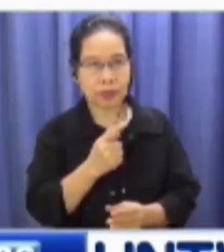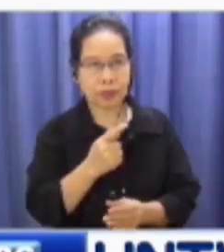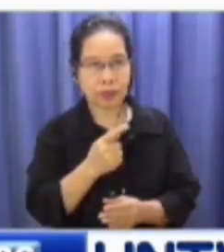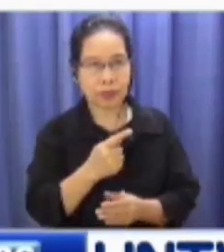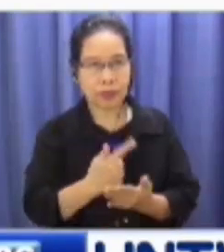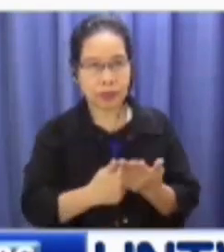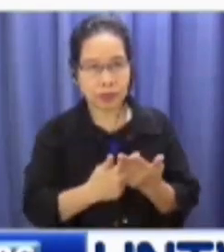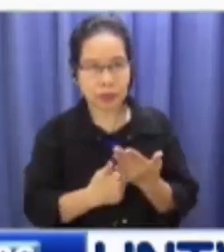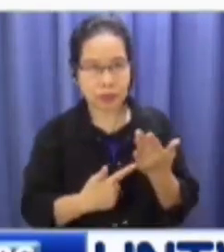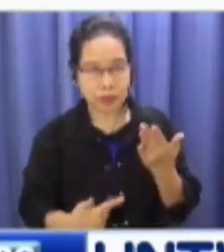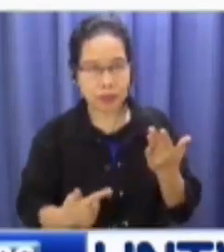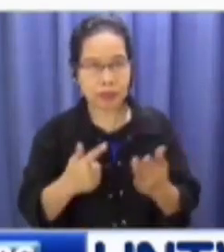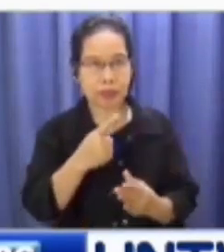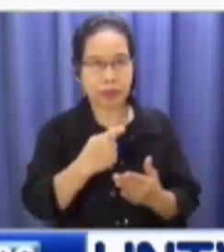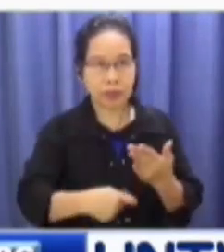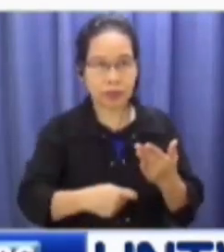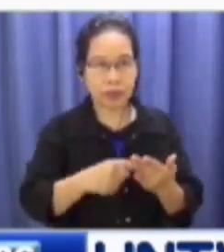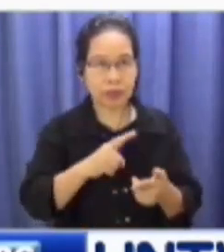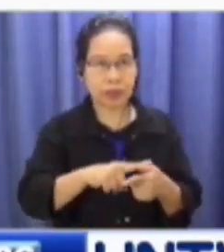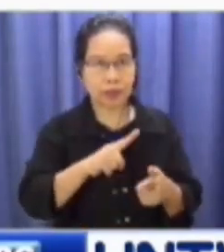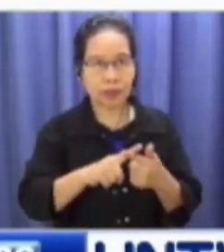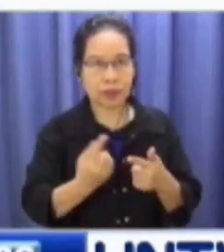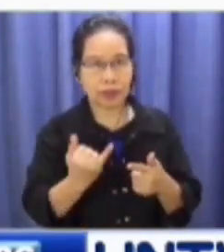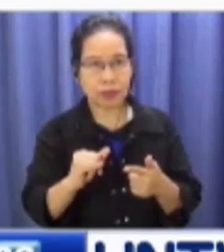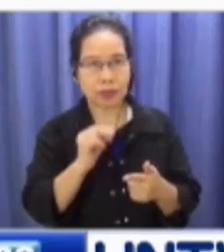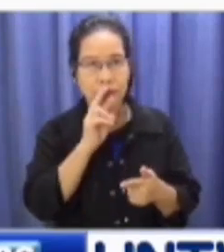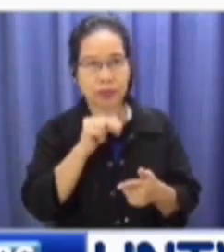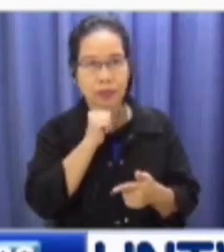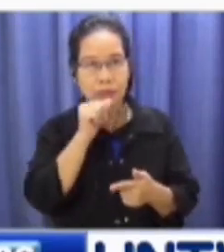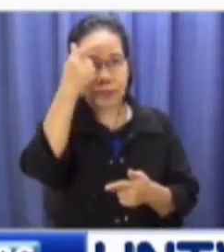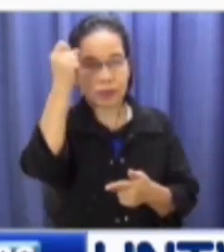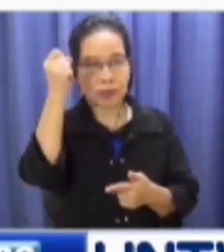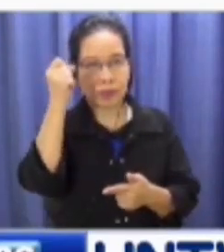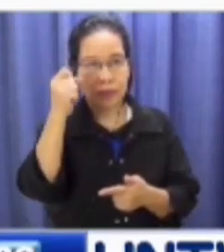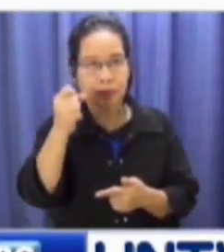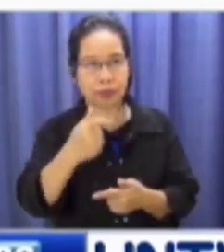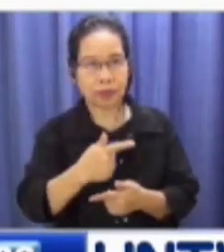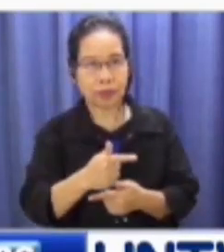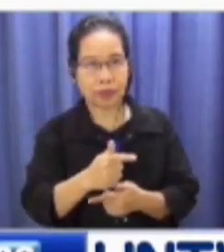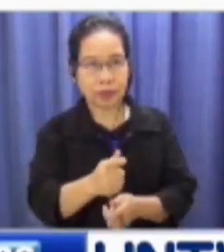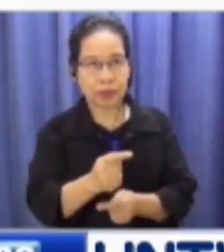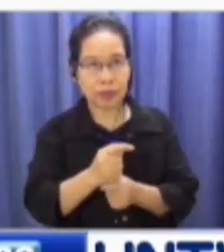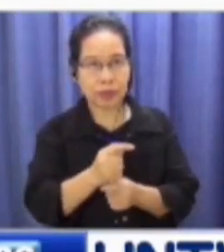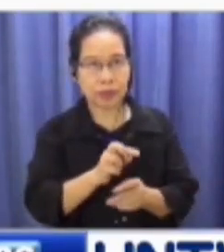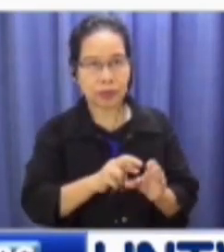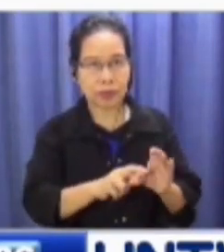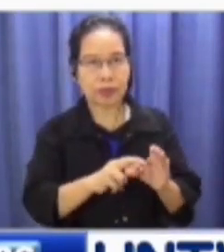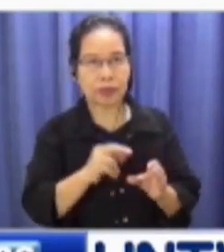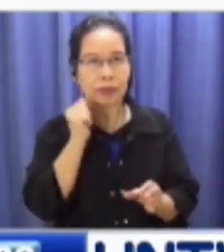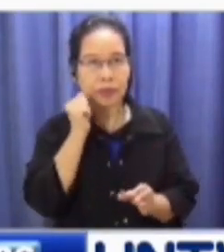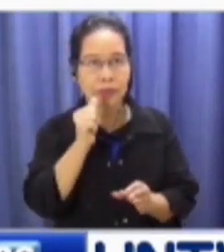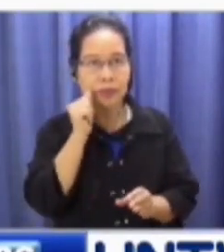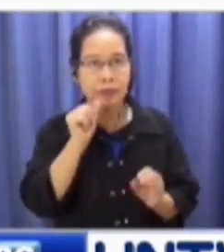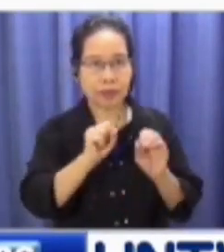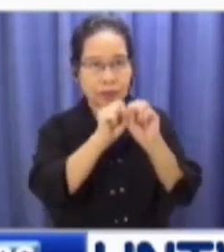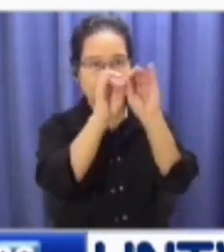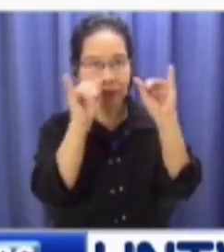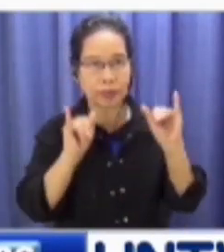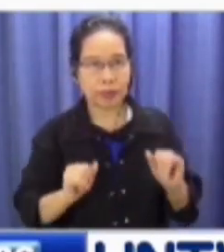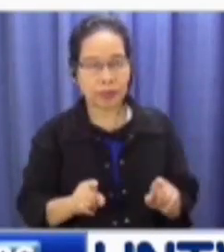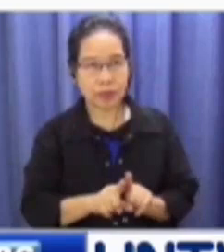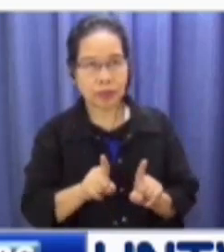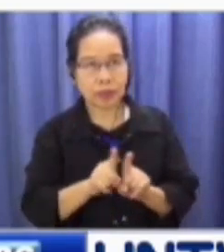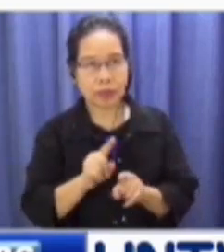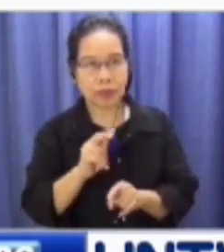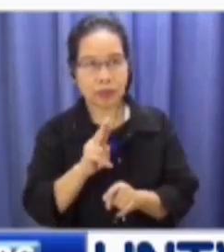it? Technically po, they are not, no, because Grab, ride-hailing system, and also TNVS at saka